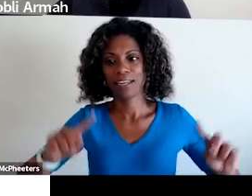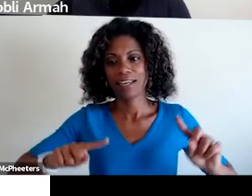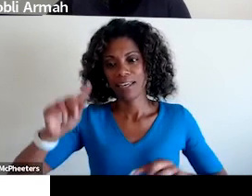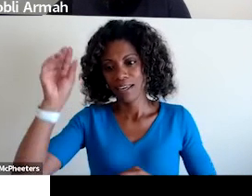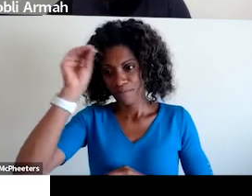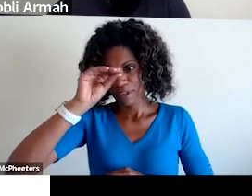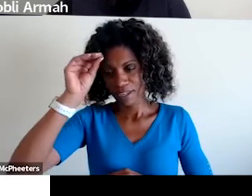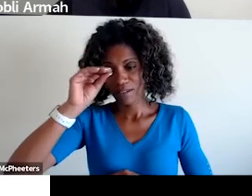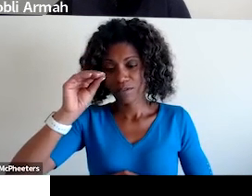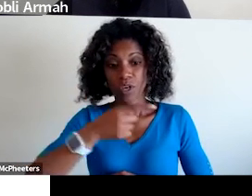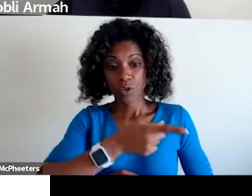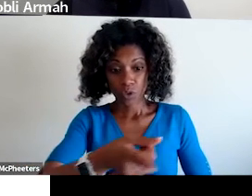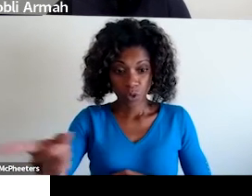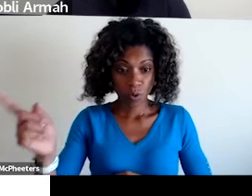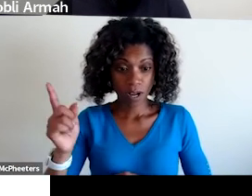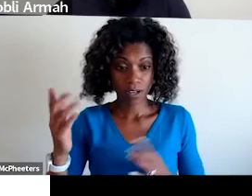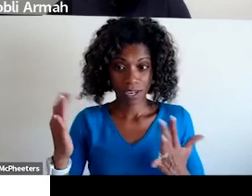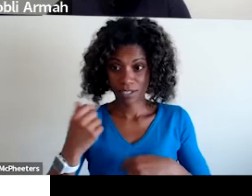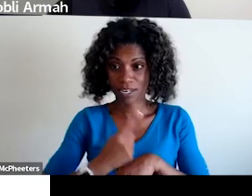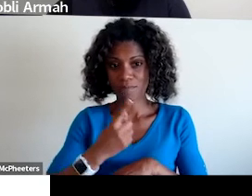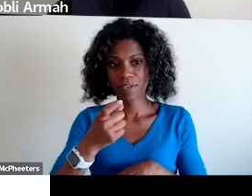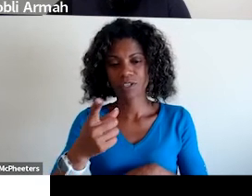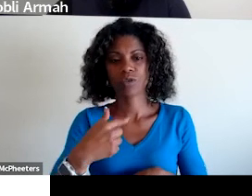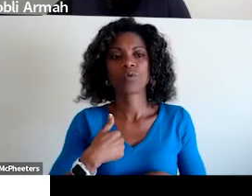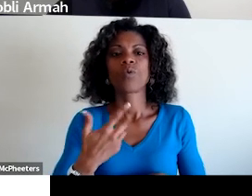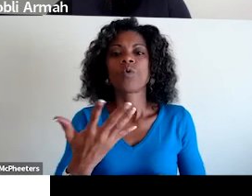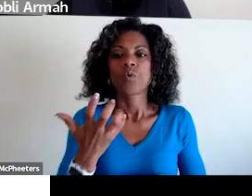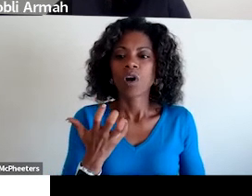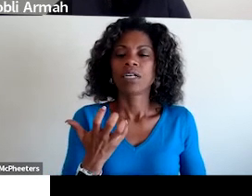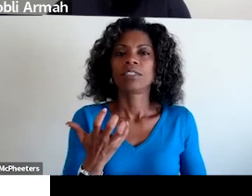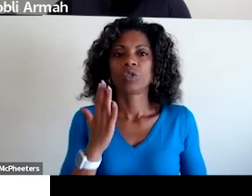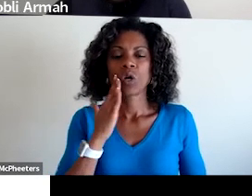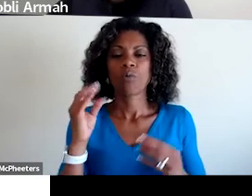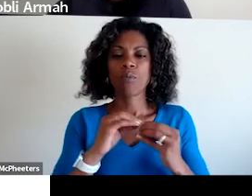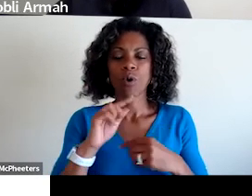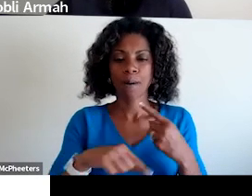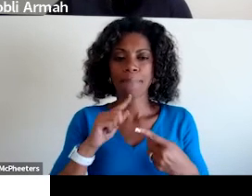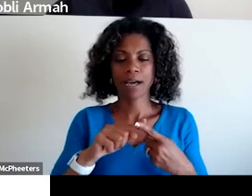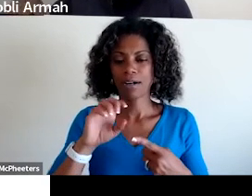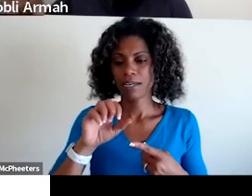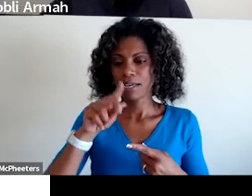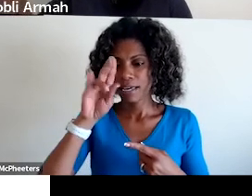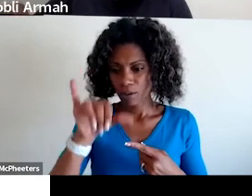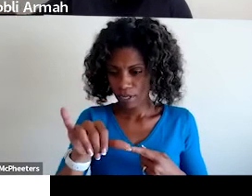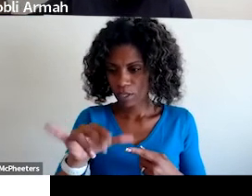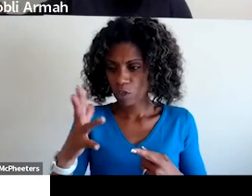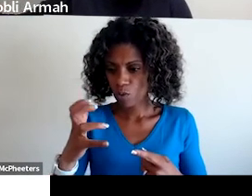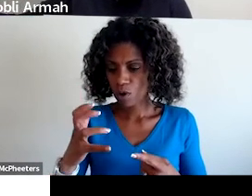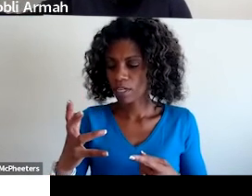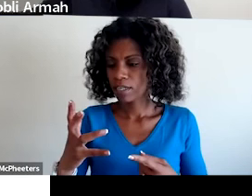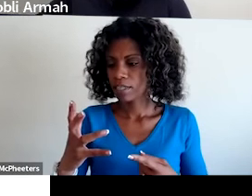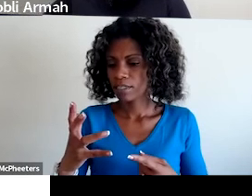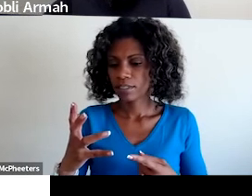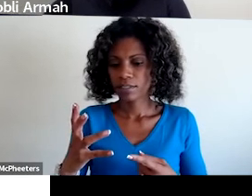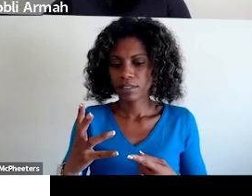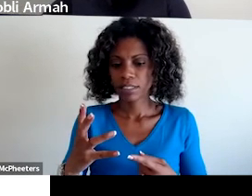tuned in. I'm pretty sure that you want to double down on equity if you're here. But what about your colleagues who